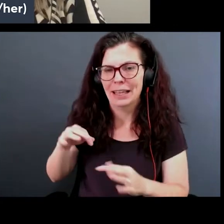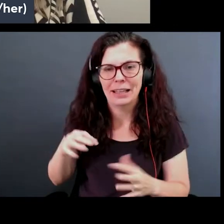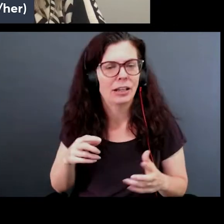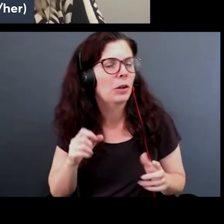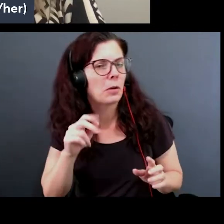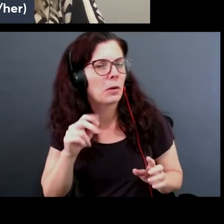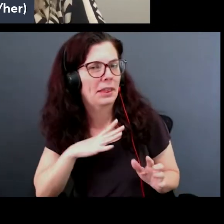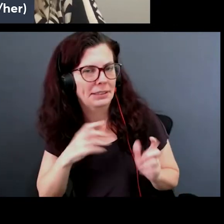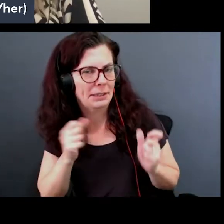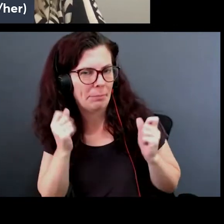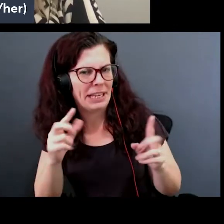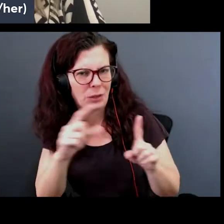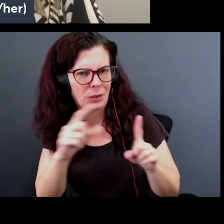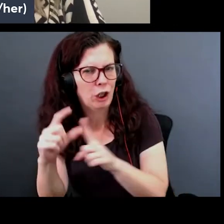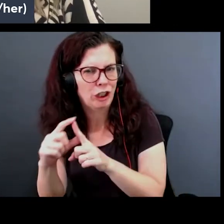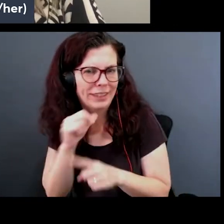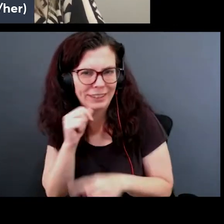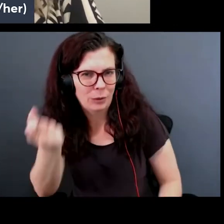even understand.